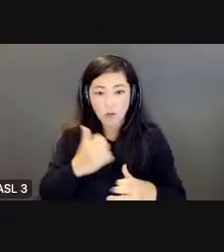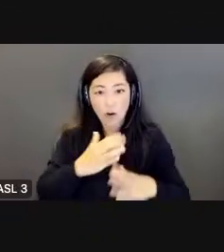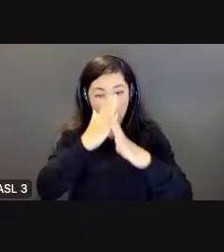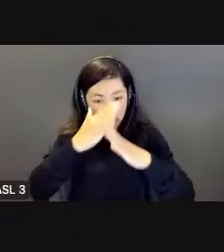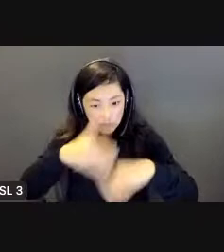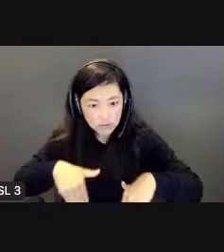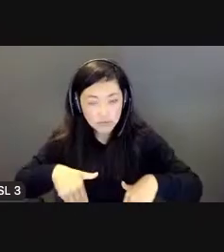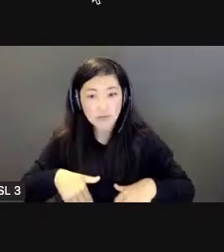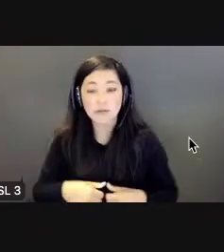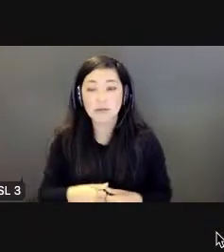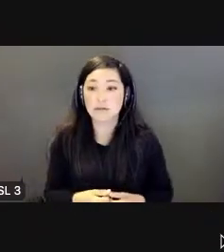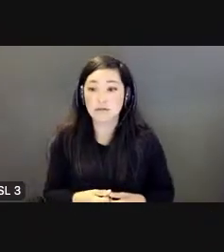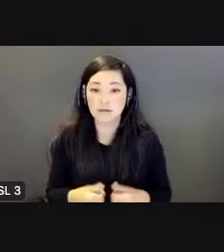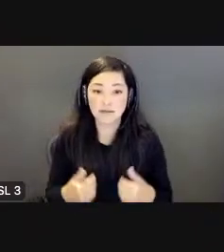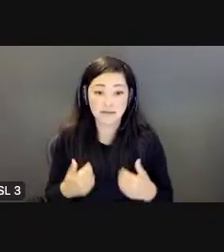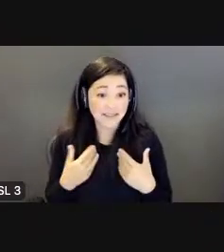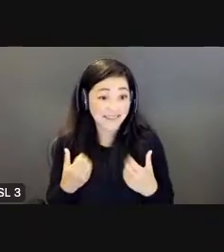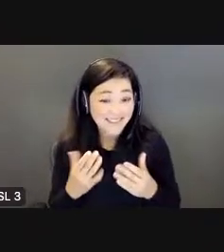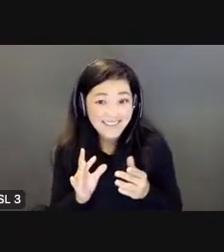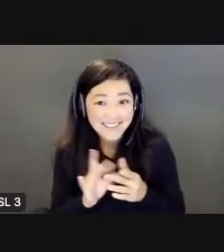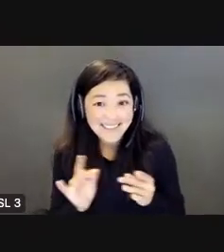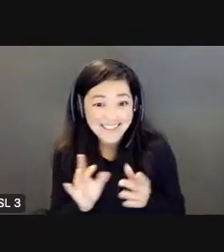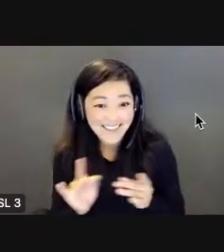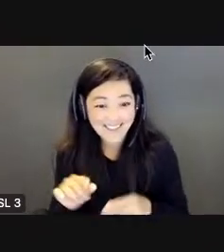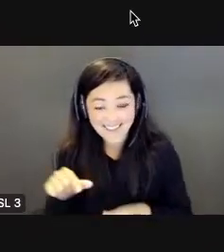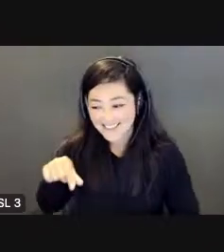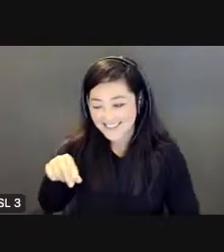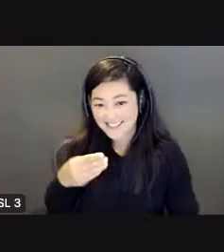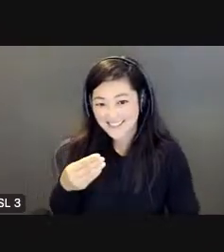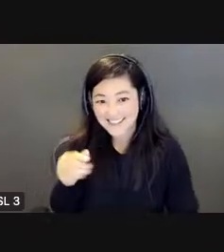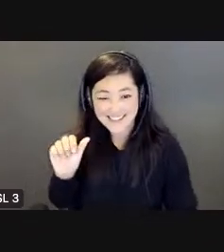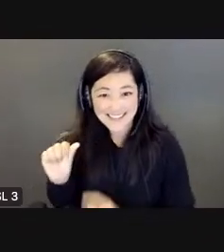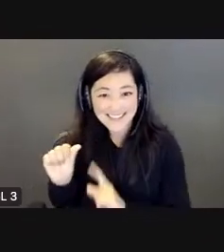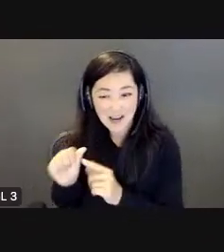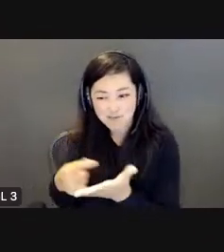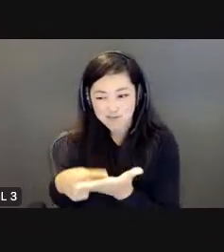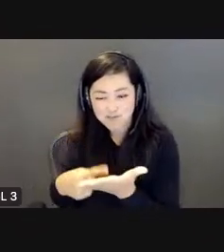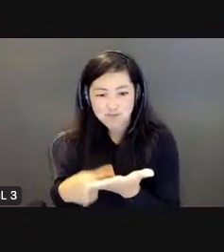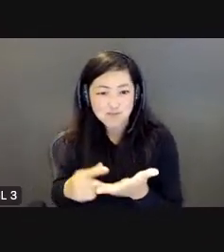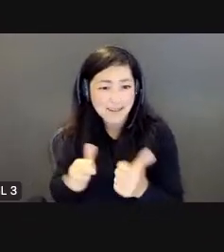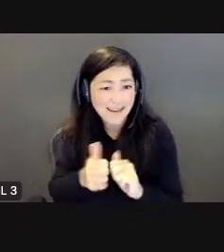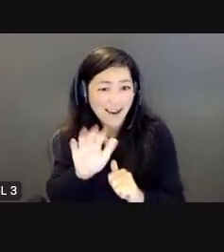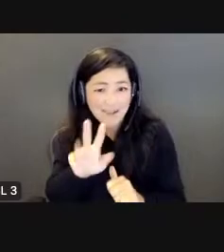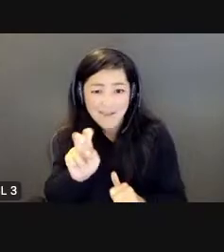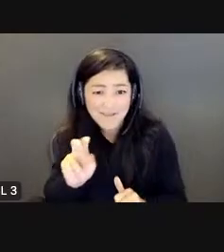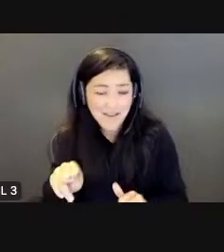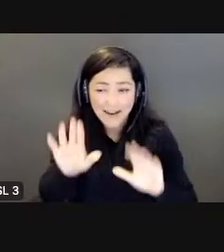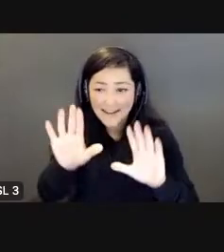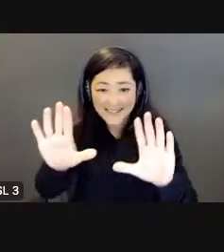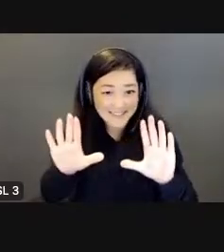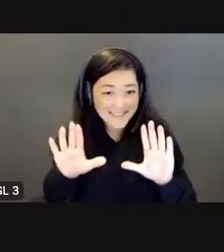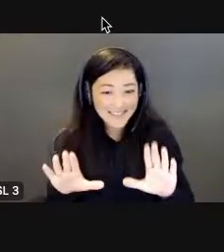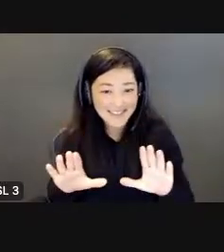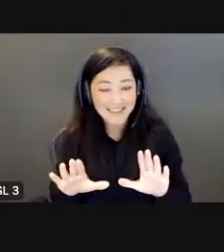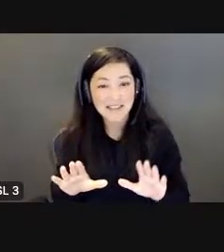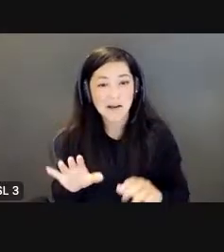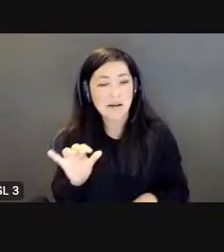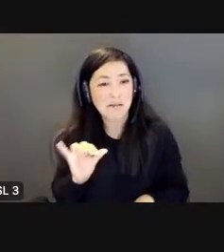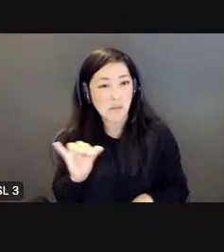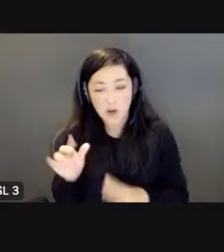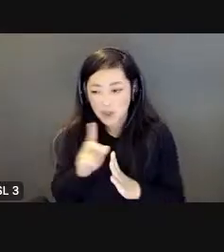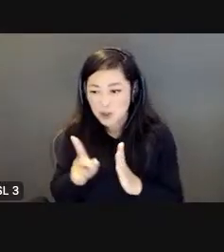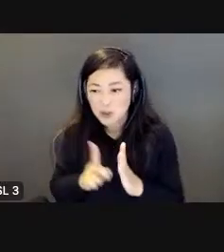had a lot of comments pop up in the Q&A talking about how amazing your van is and just the incredible